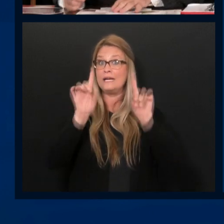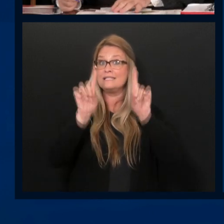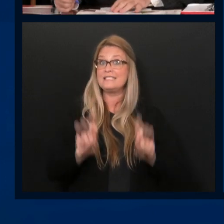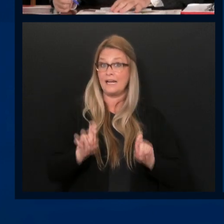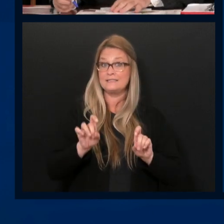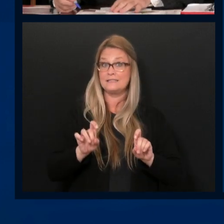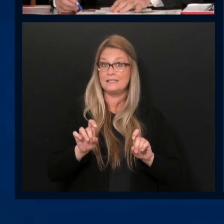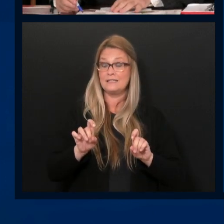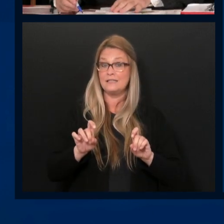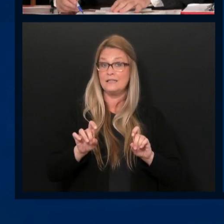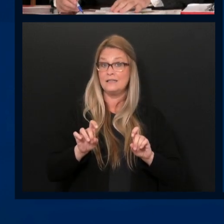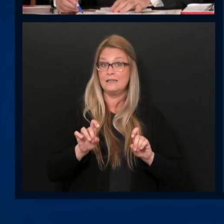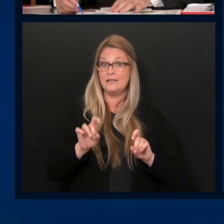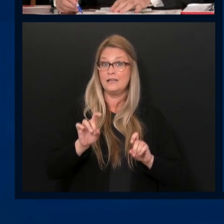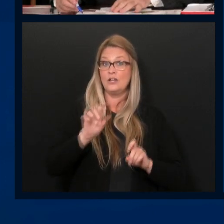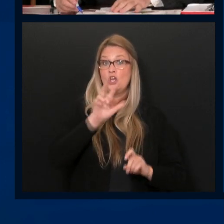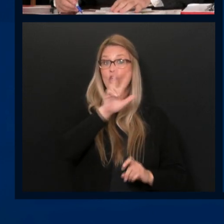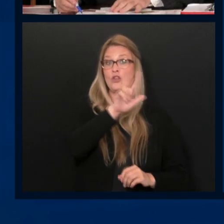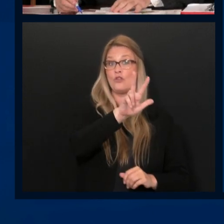West Virginia